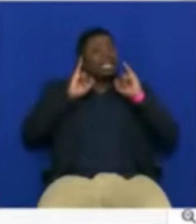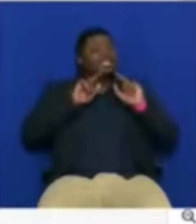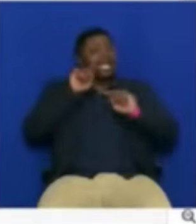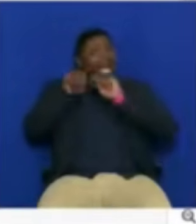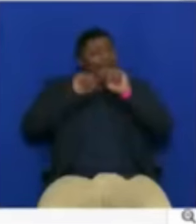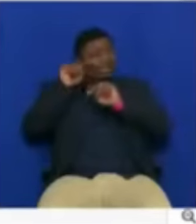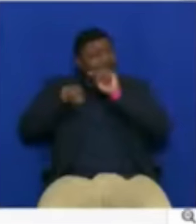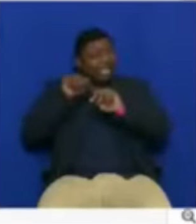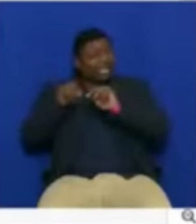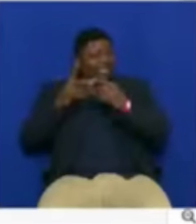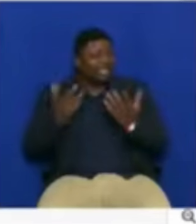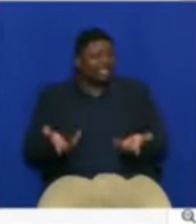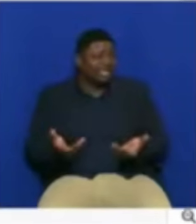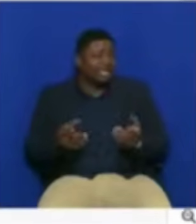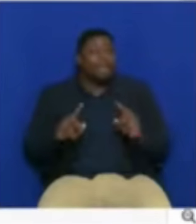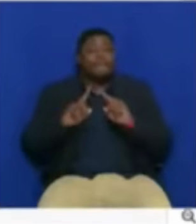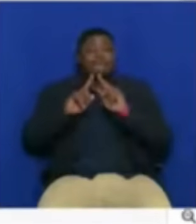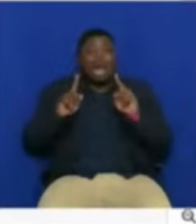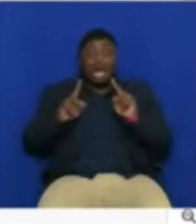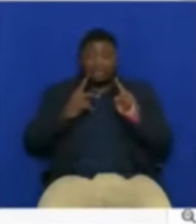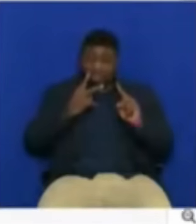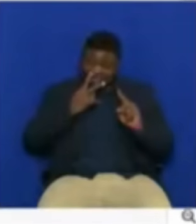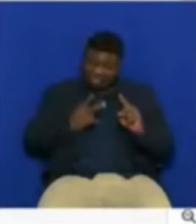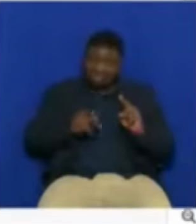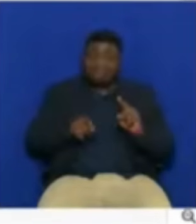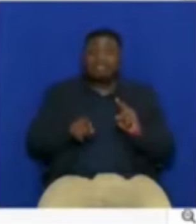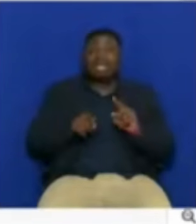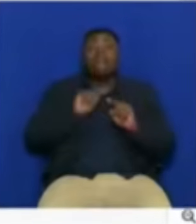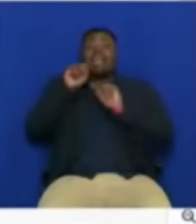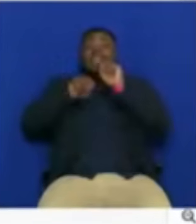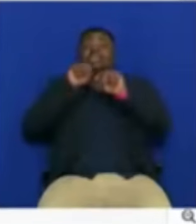see is an allegation. Yes. There's no fact in it.